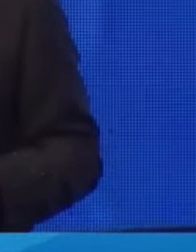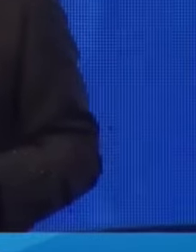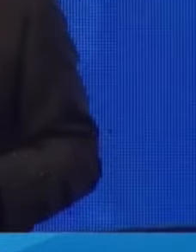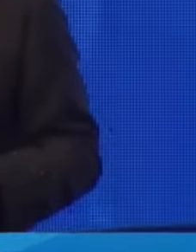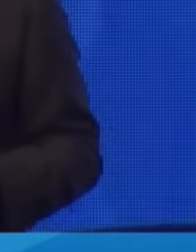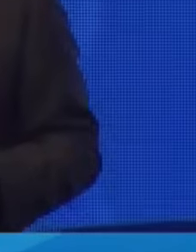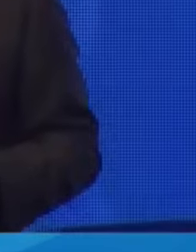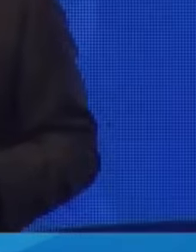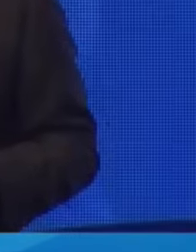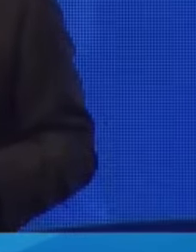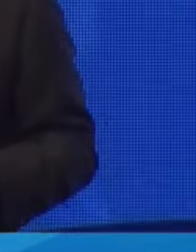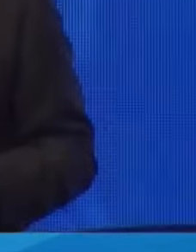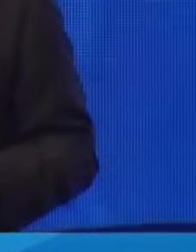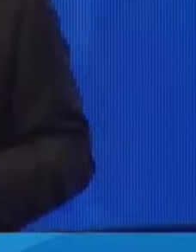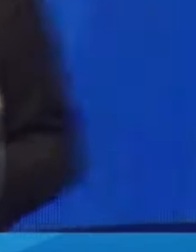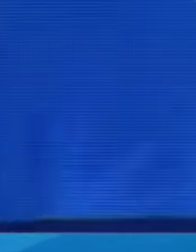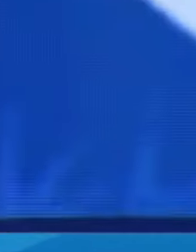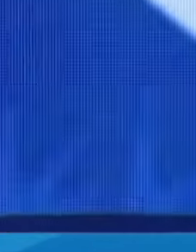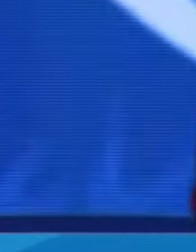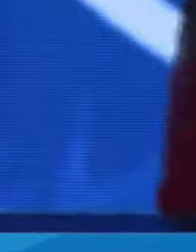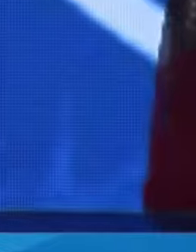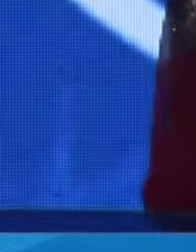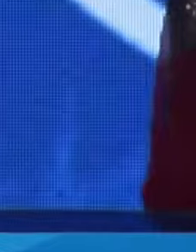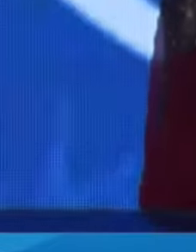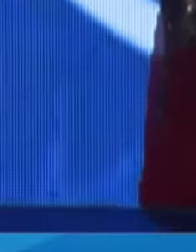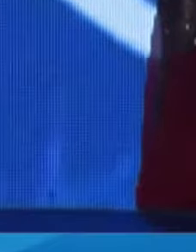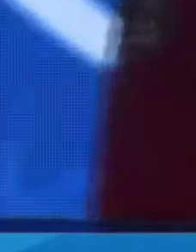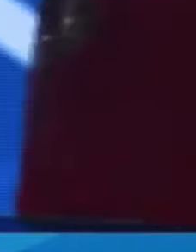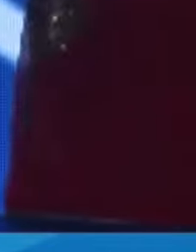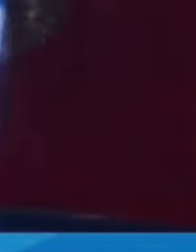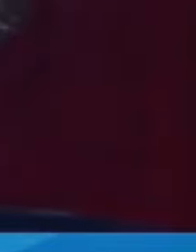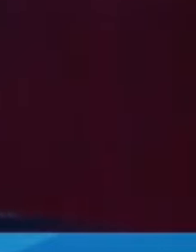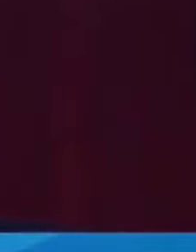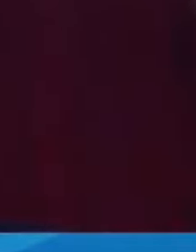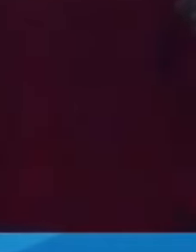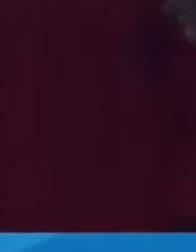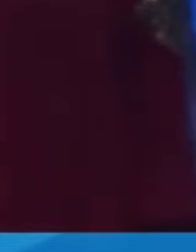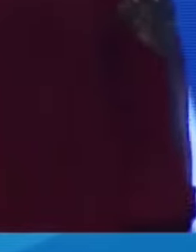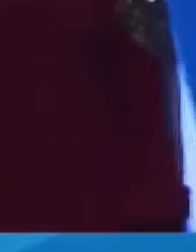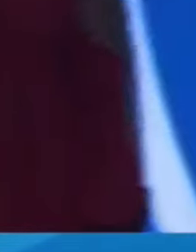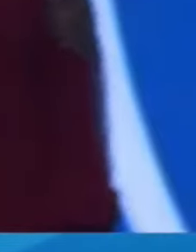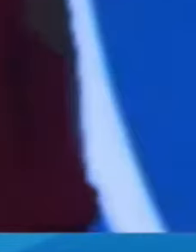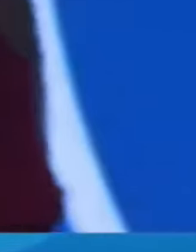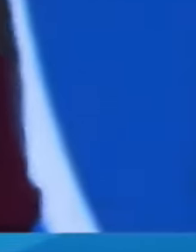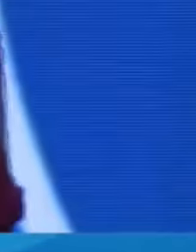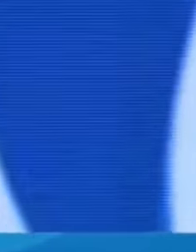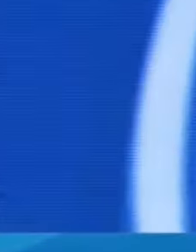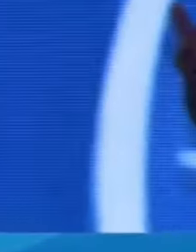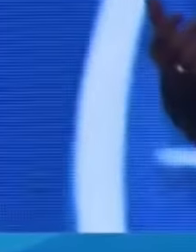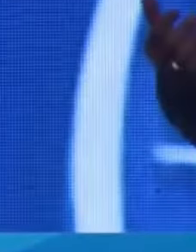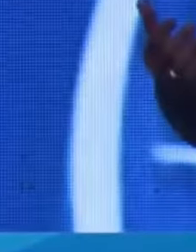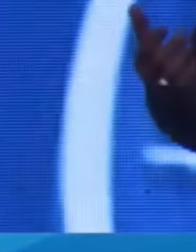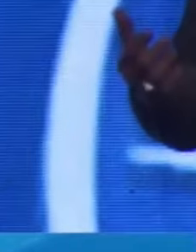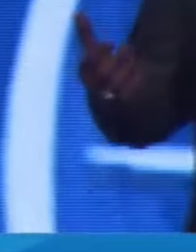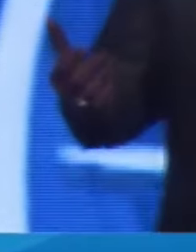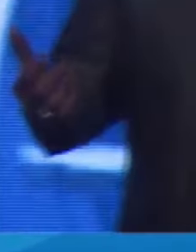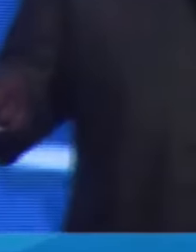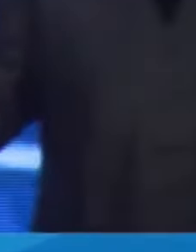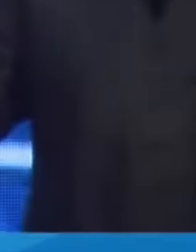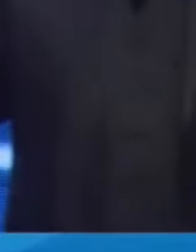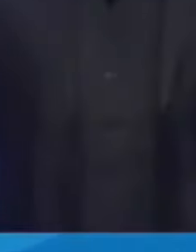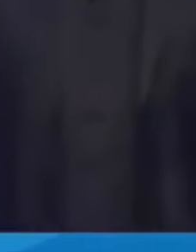him he shall deliver the for the snare of the F and the nois and